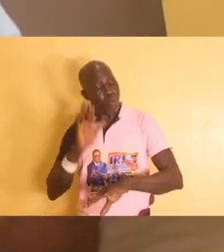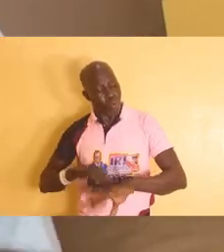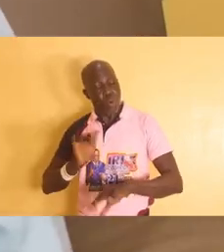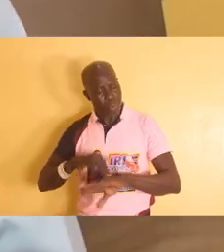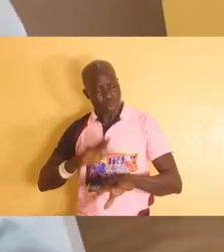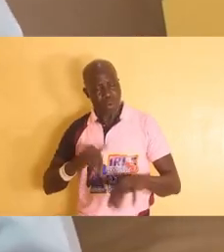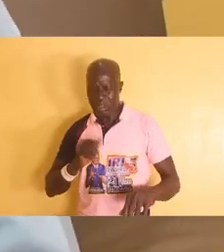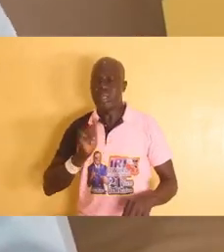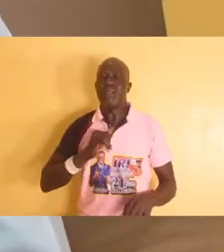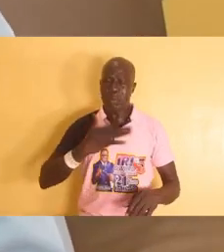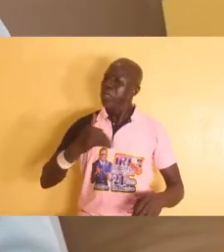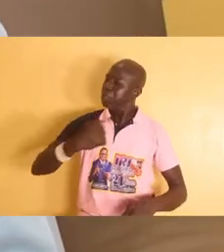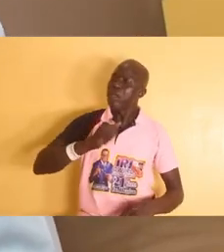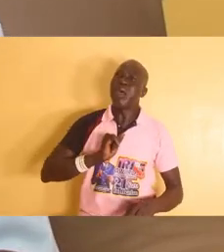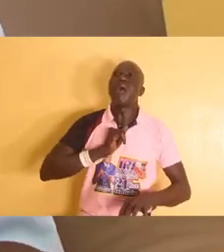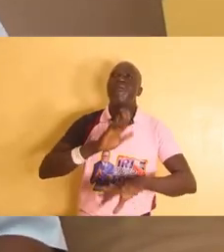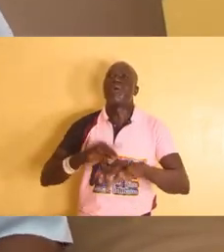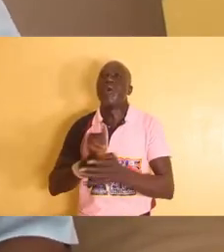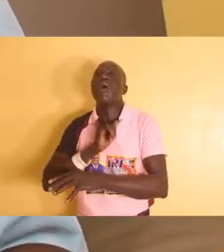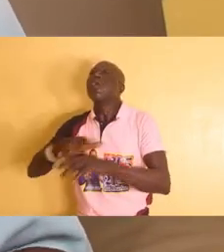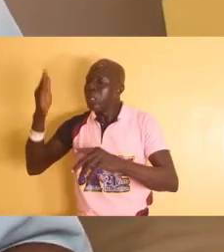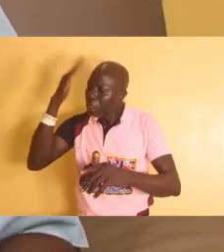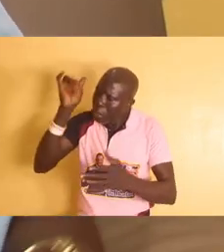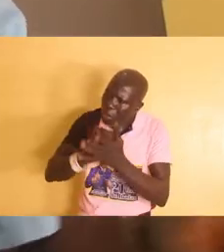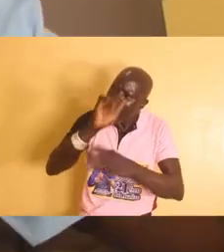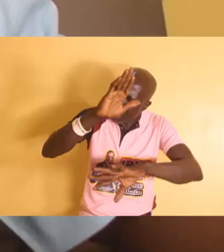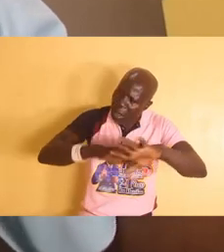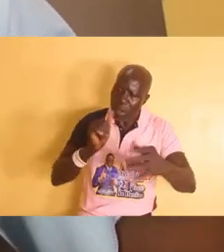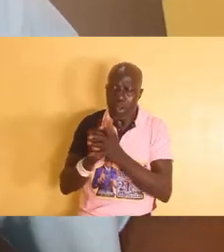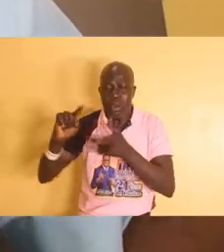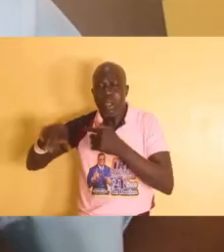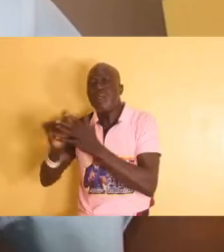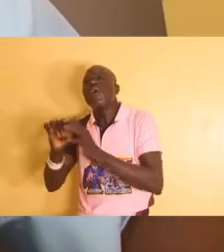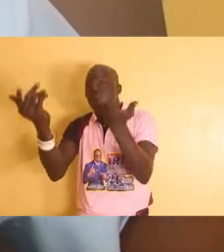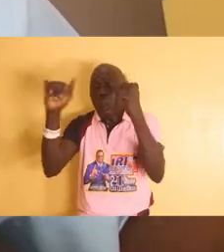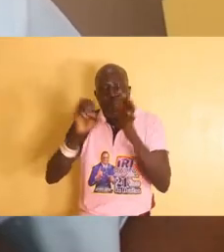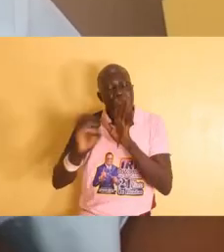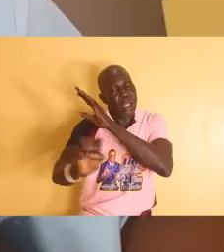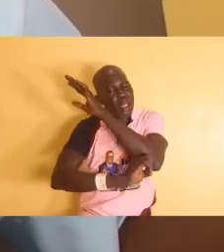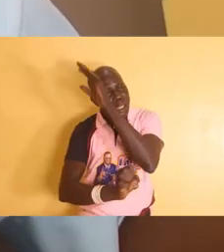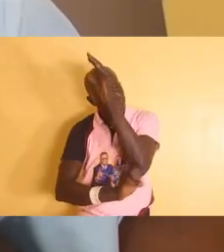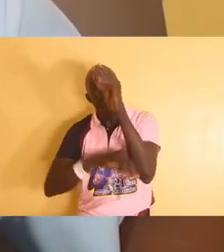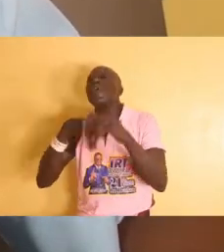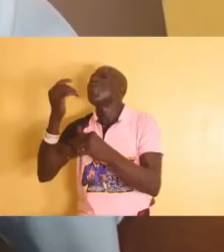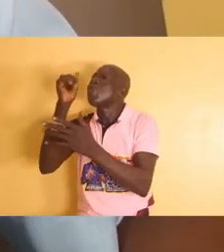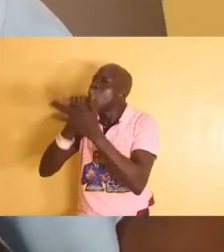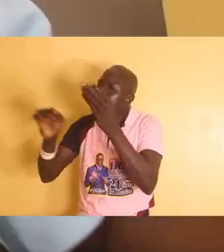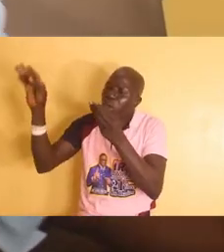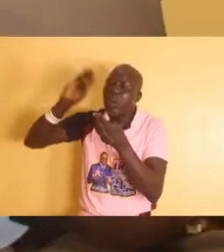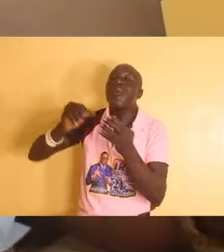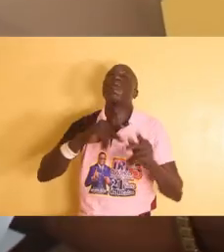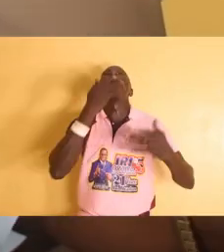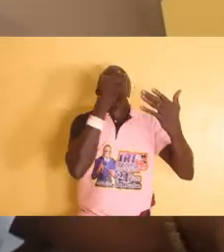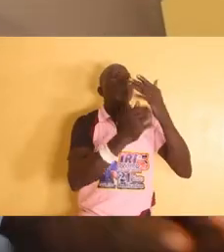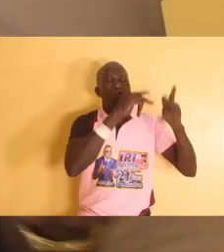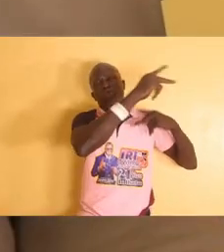You have come. Ah, even myself have come. Mm, yes. Wọ́n mọ̀ pa wọn ní pé. They know their call. Wọ́n wá bá Elisha. They came to meet Elisha. One of the major prophets.